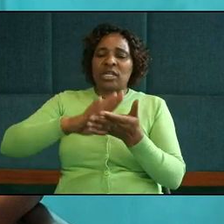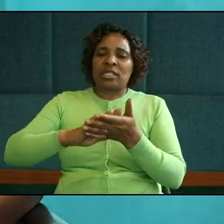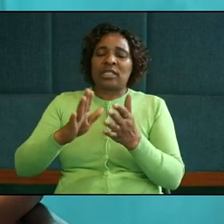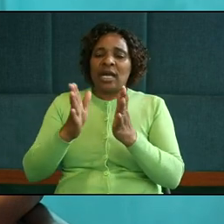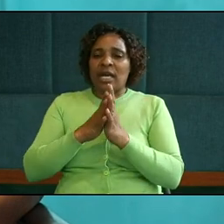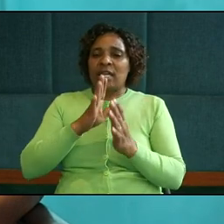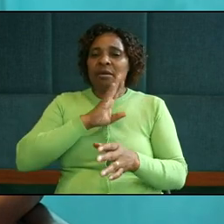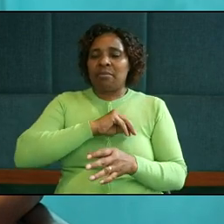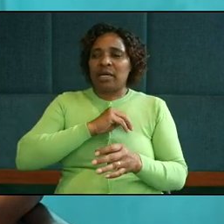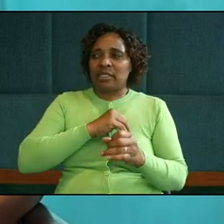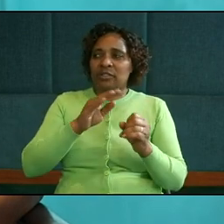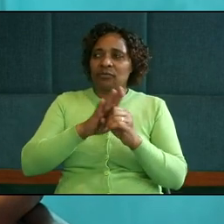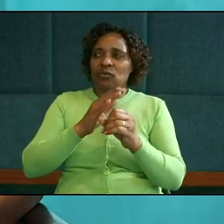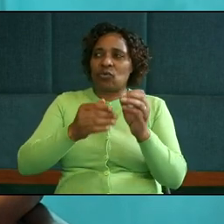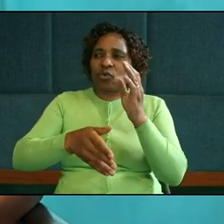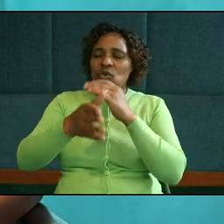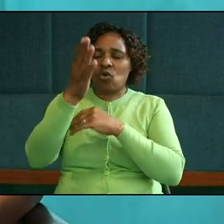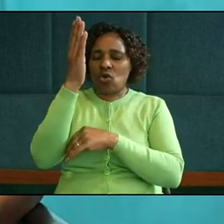and